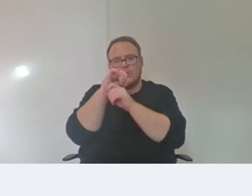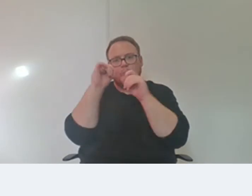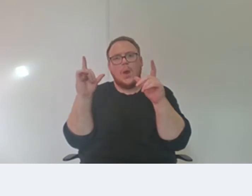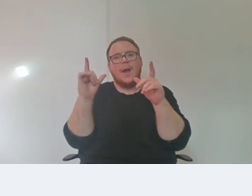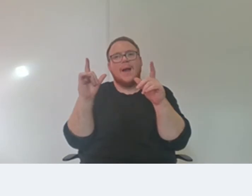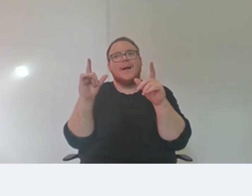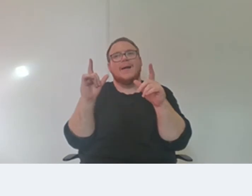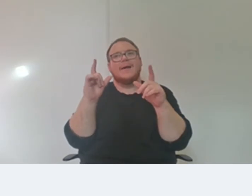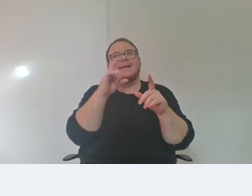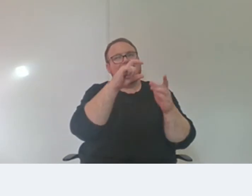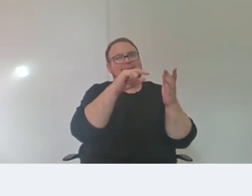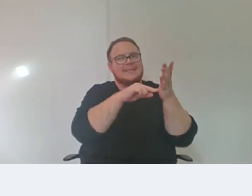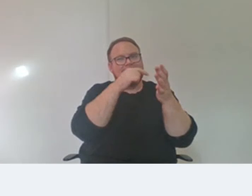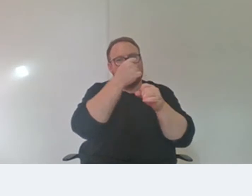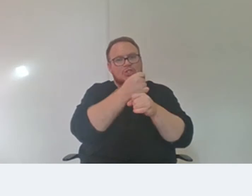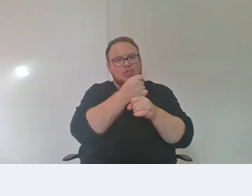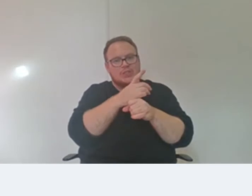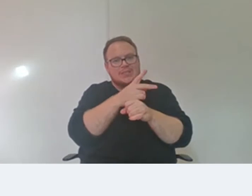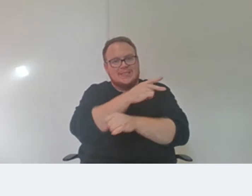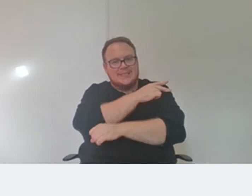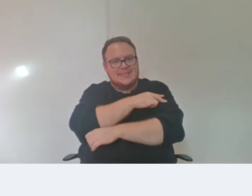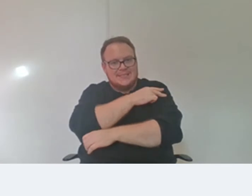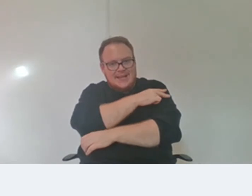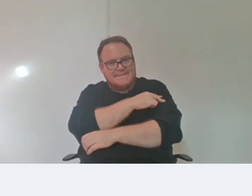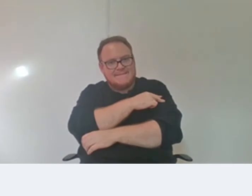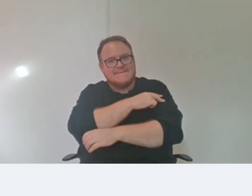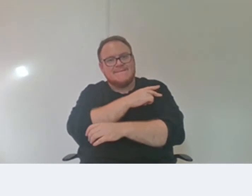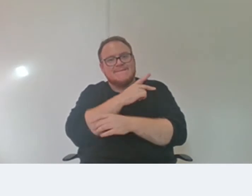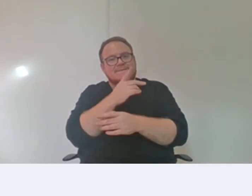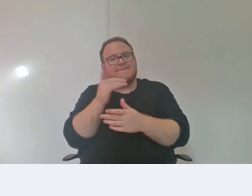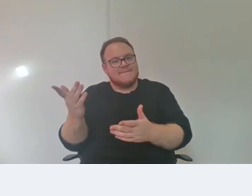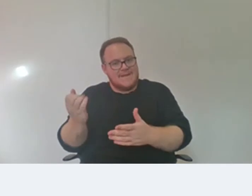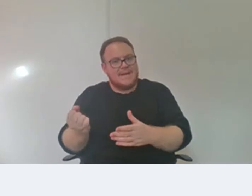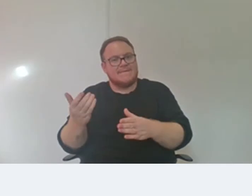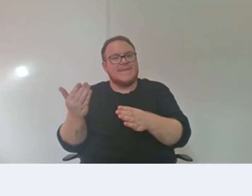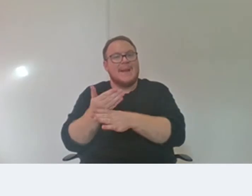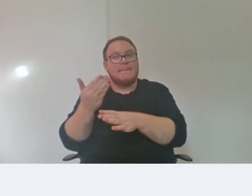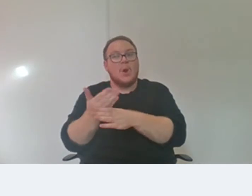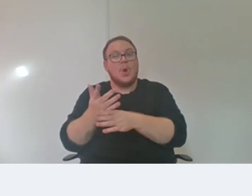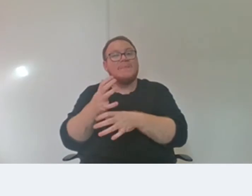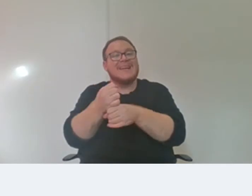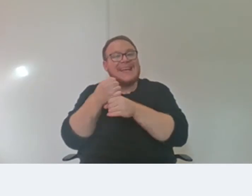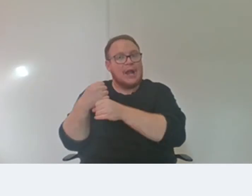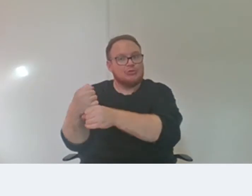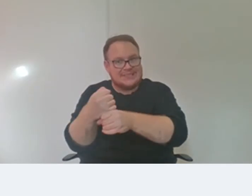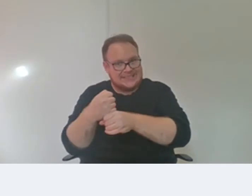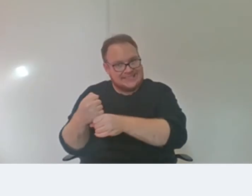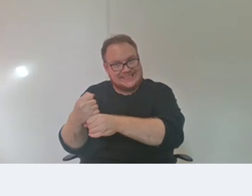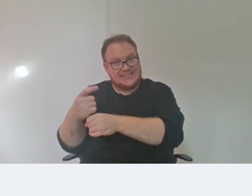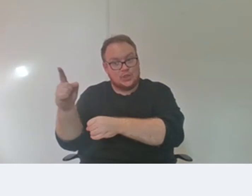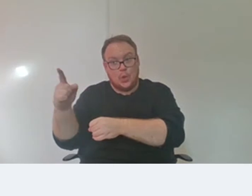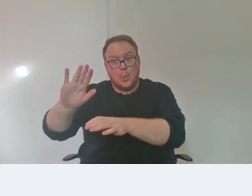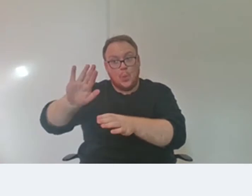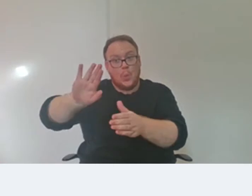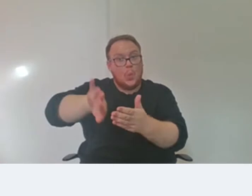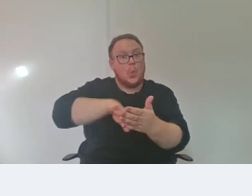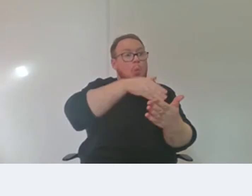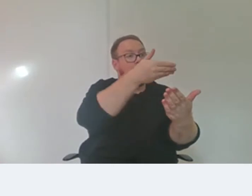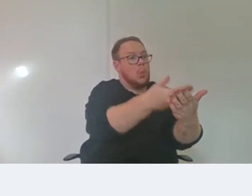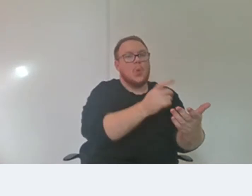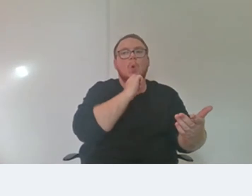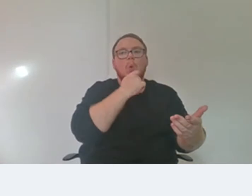CCG staff sub-board level have an employment guarantee that sees them through into the new organisation. And what we've